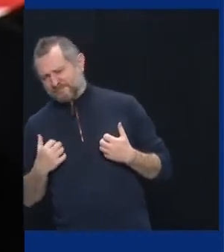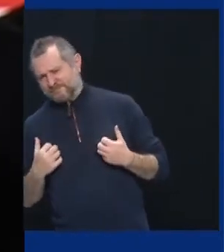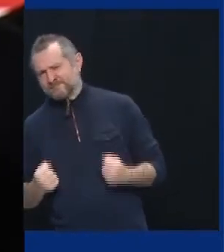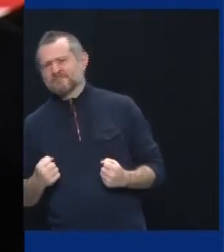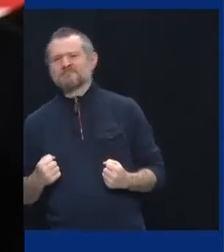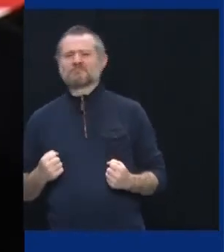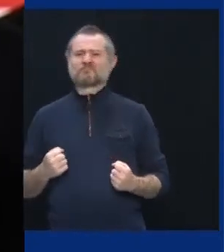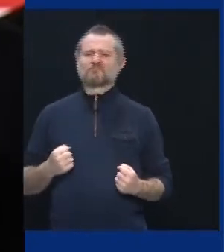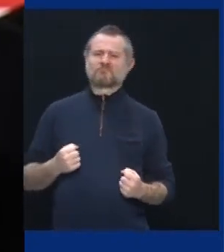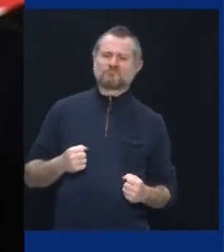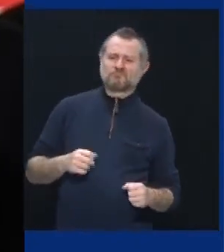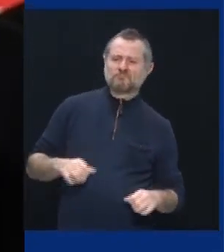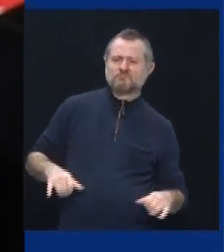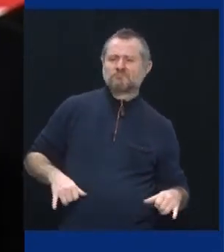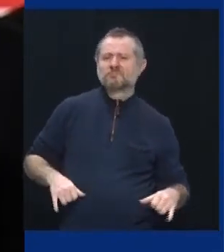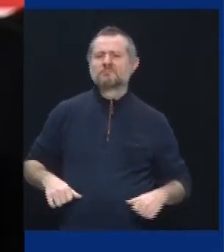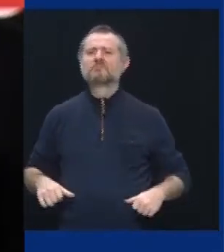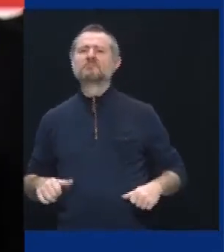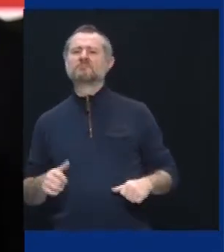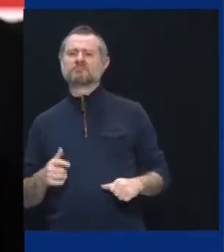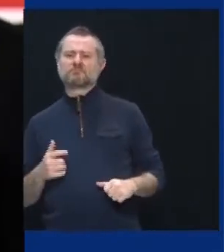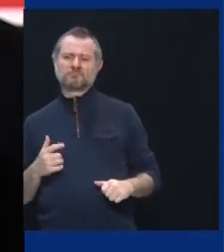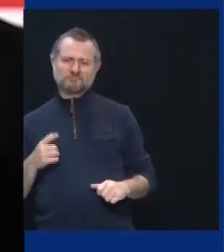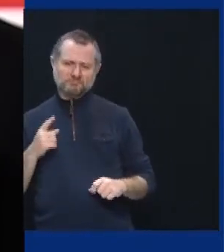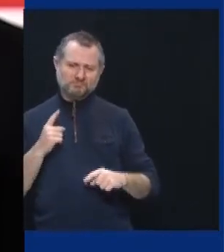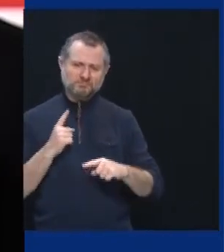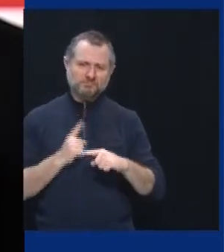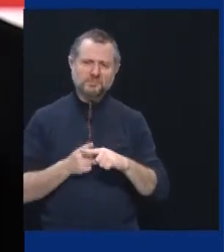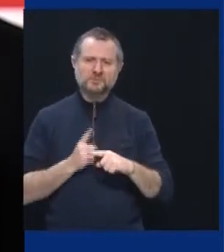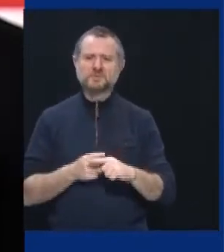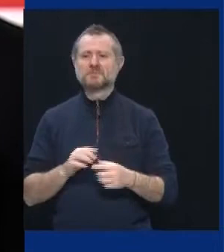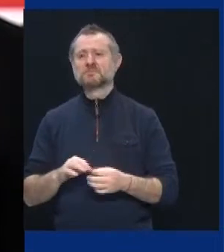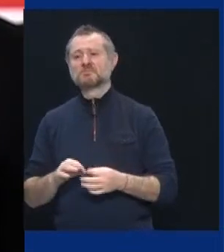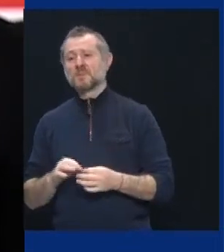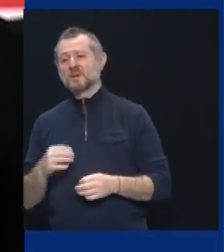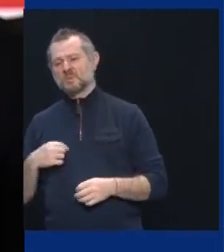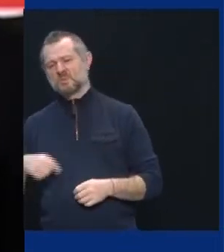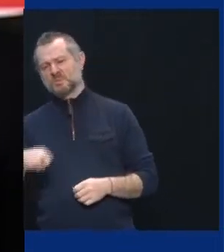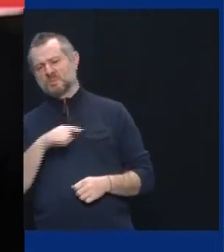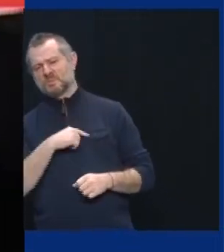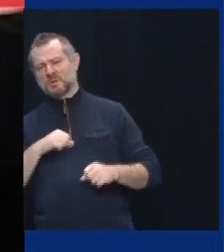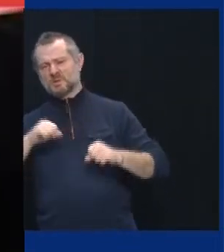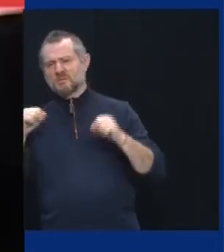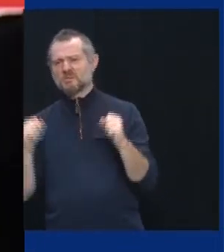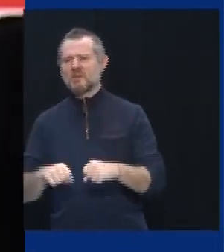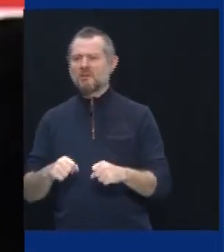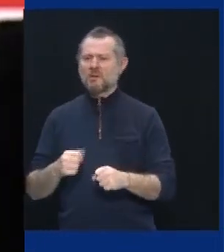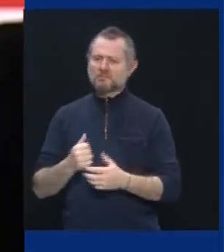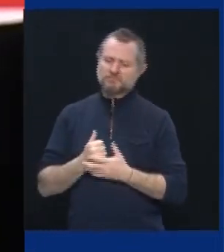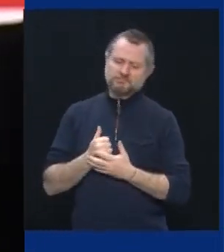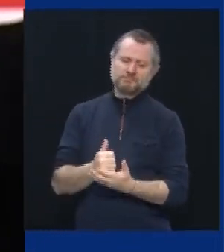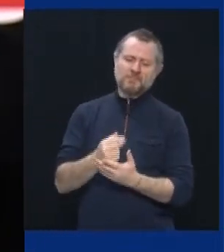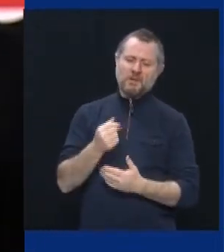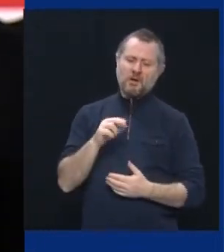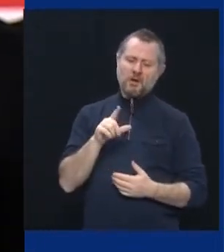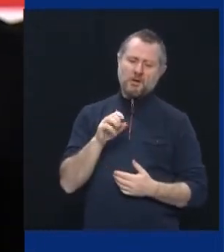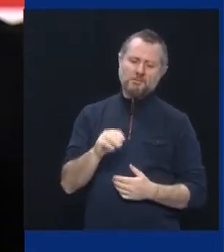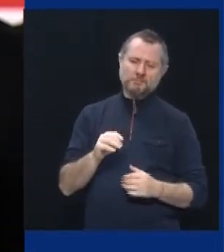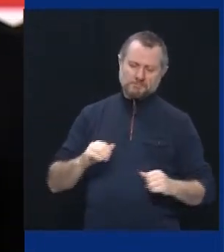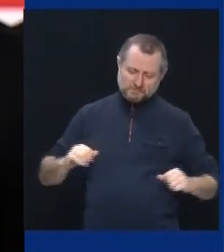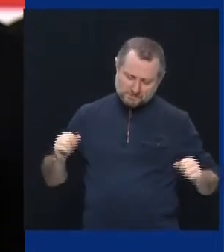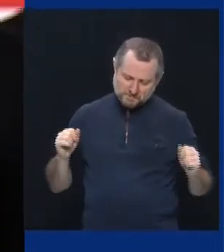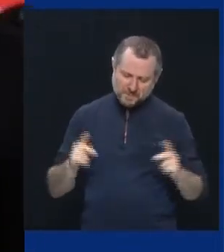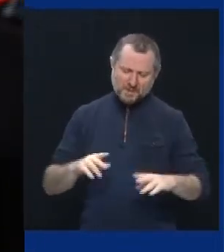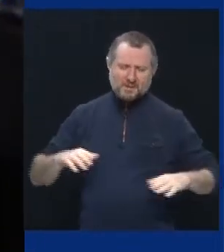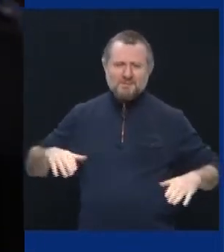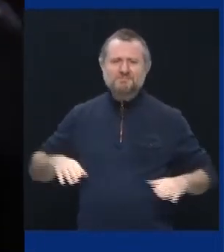boastful, optimistic statement. We can bring Harlem back. We can bring 125th Street